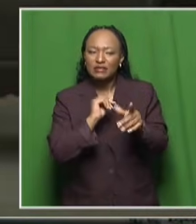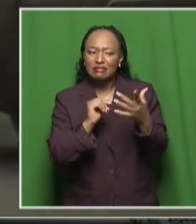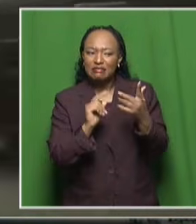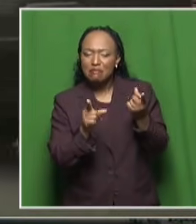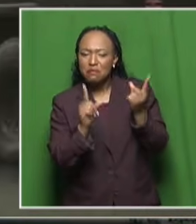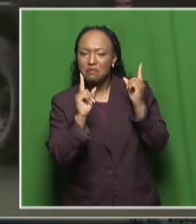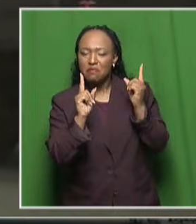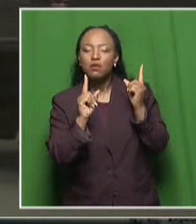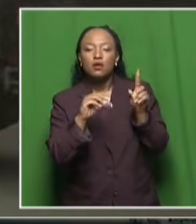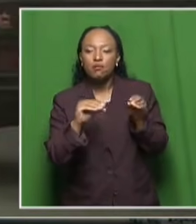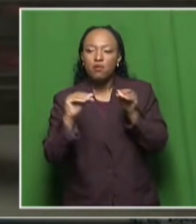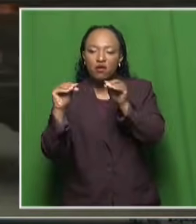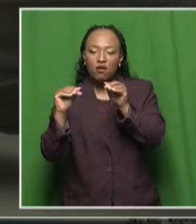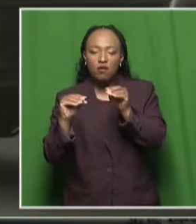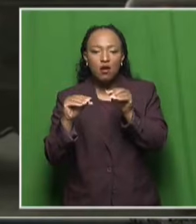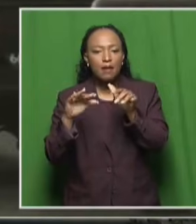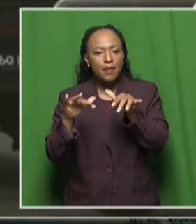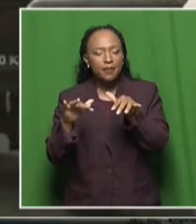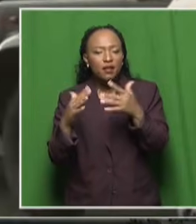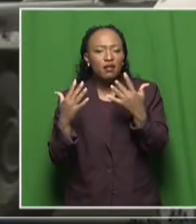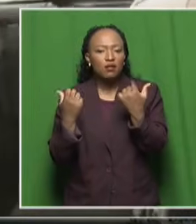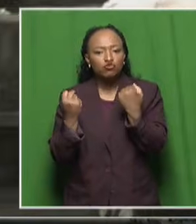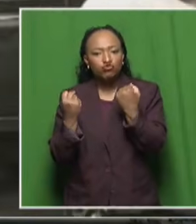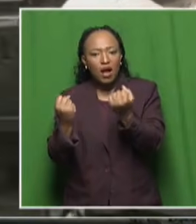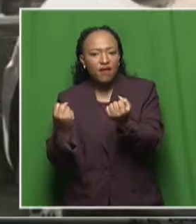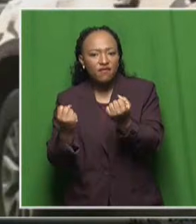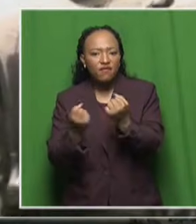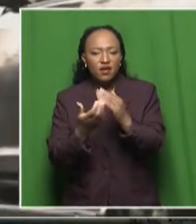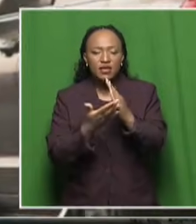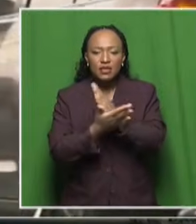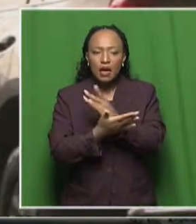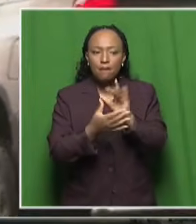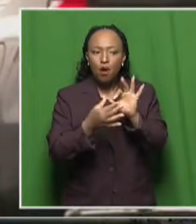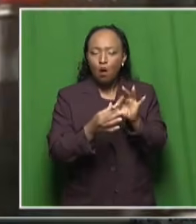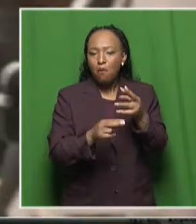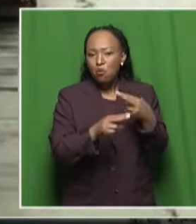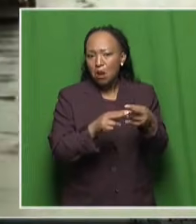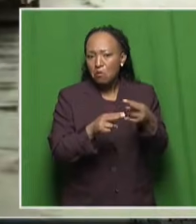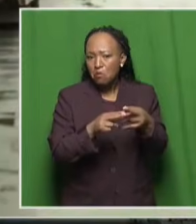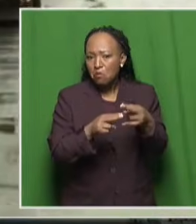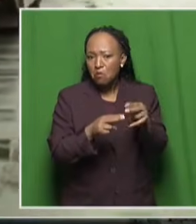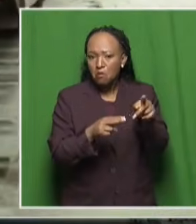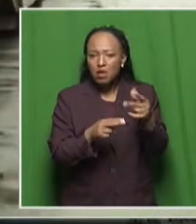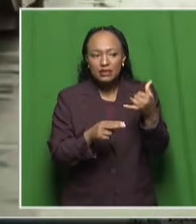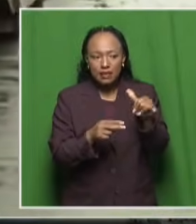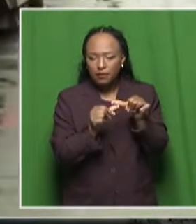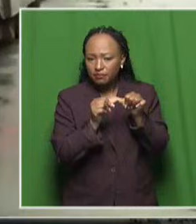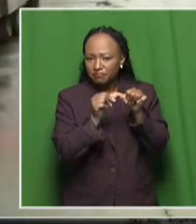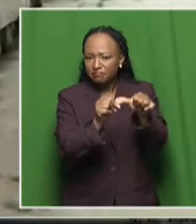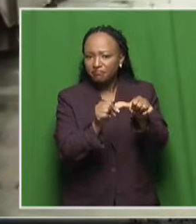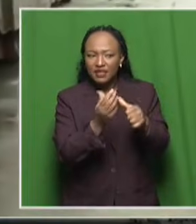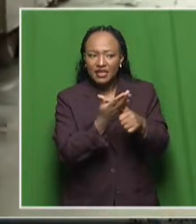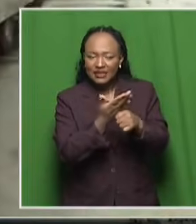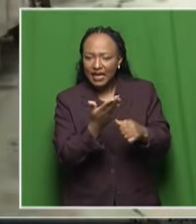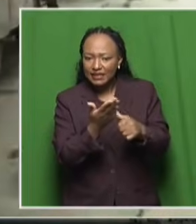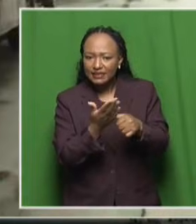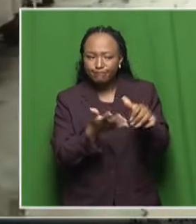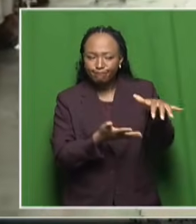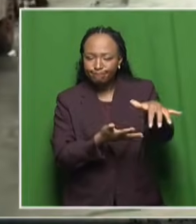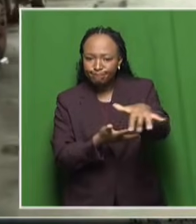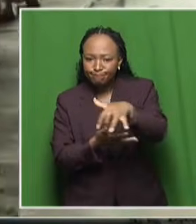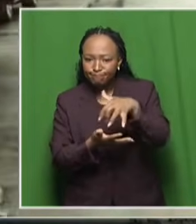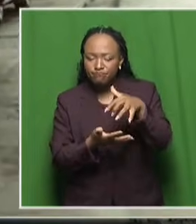who drive and they are renting some of their homes and they are in the US, they still collect taxes or